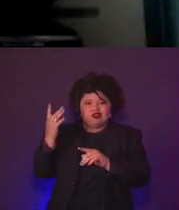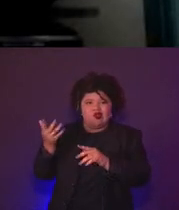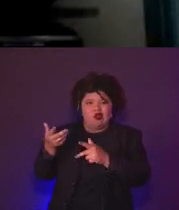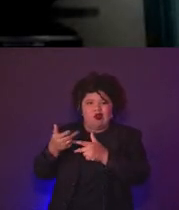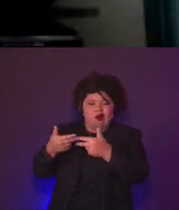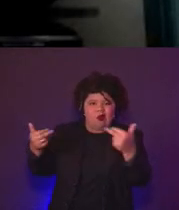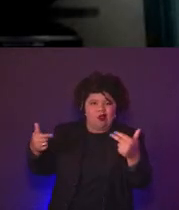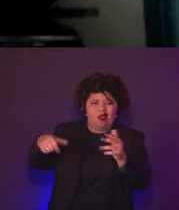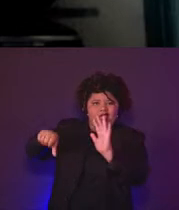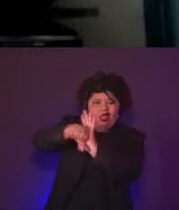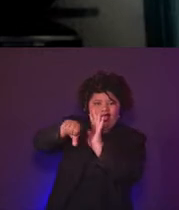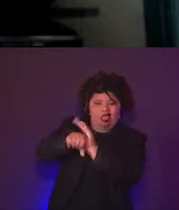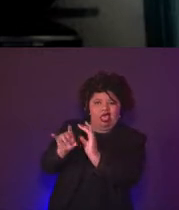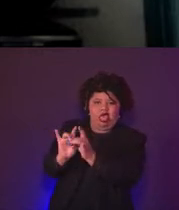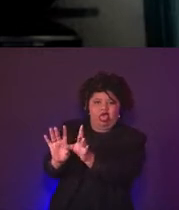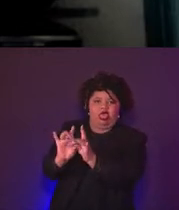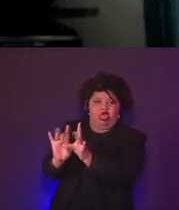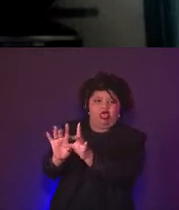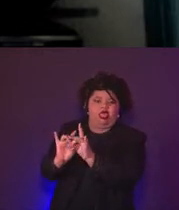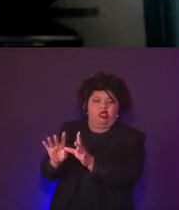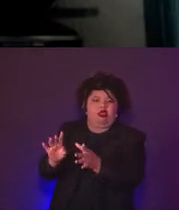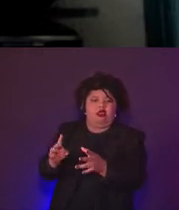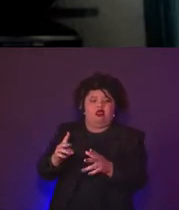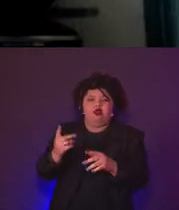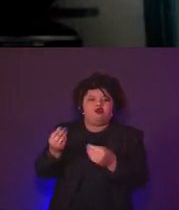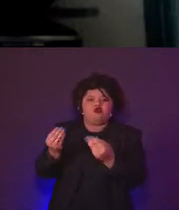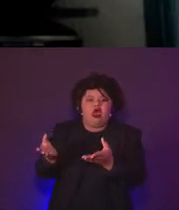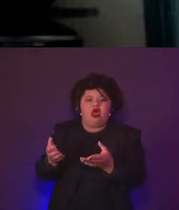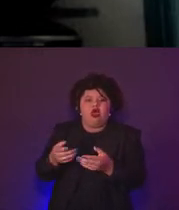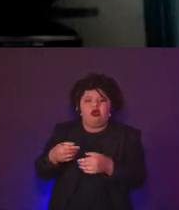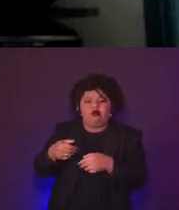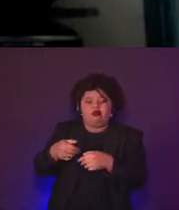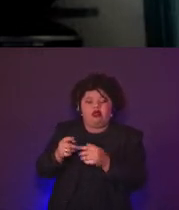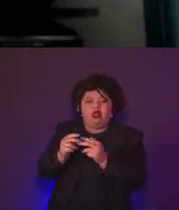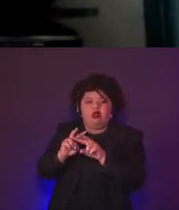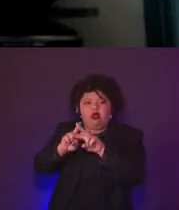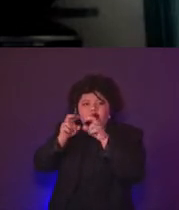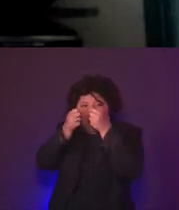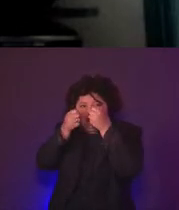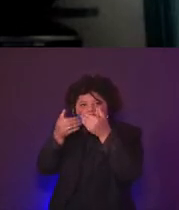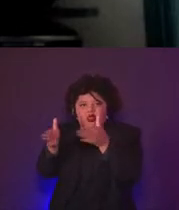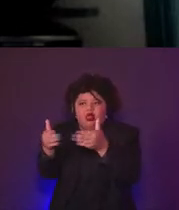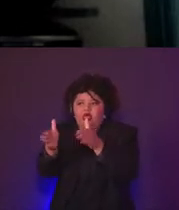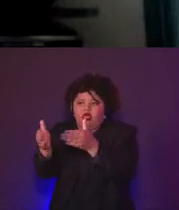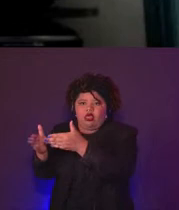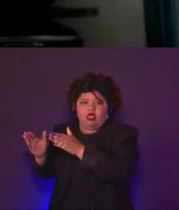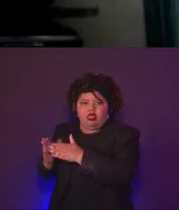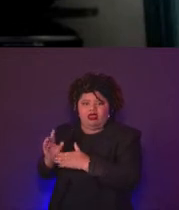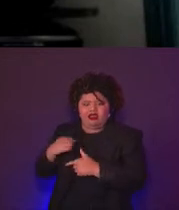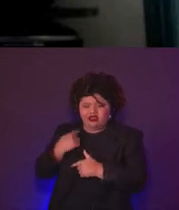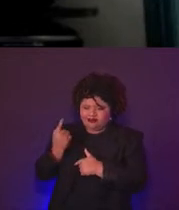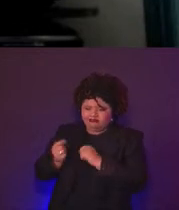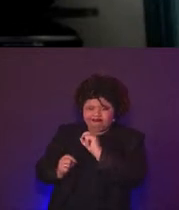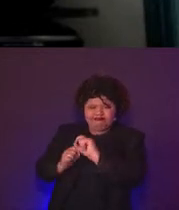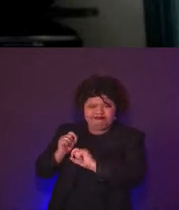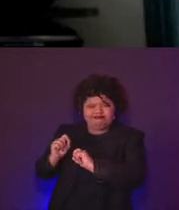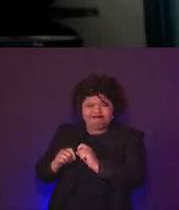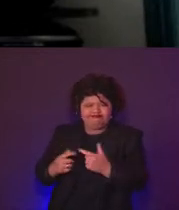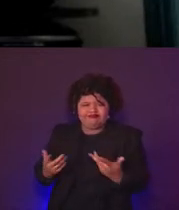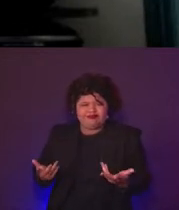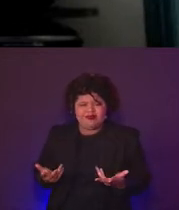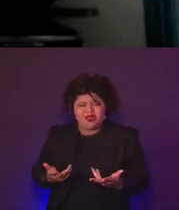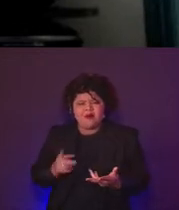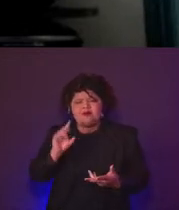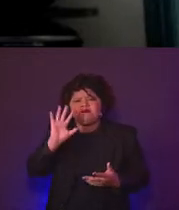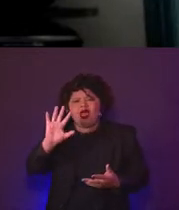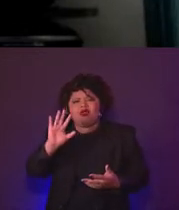light sentences. So like good journalists, we simply asked the question, well, we wonder what's really going on here. Are these